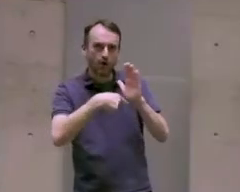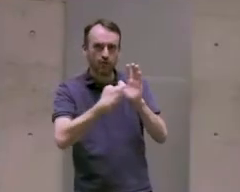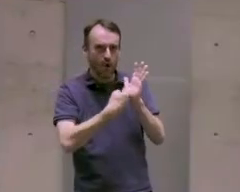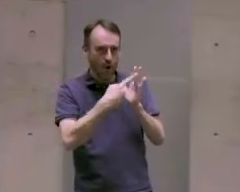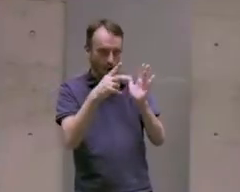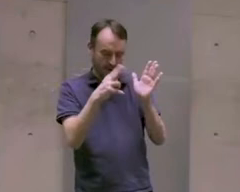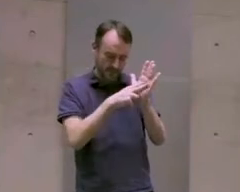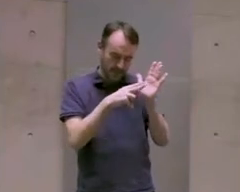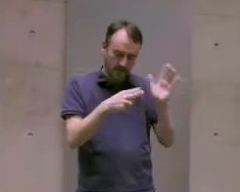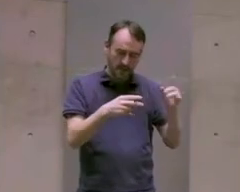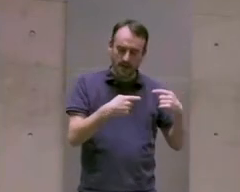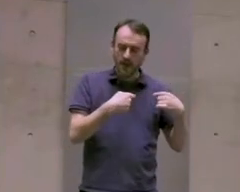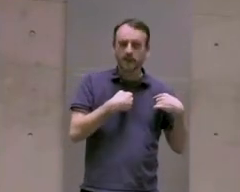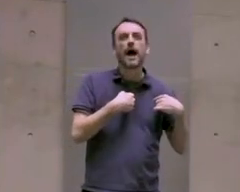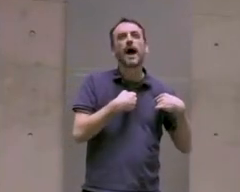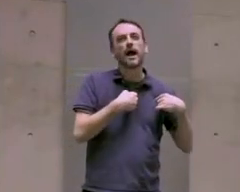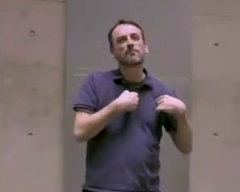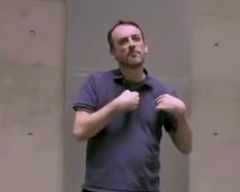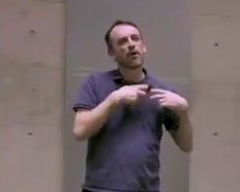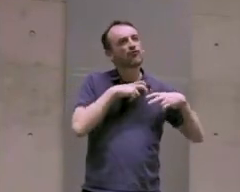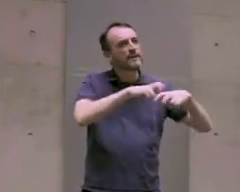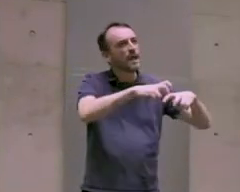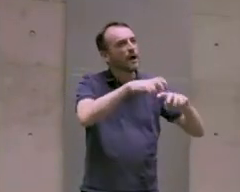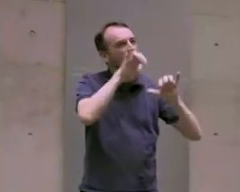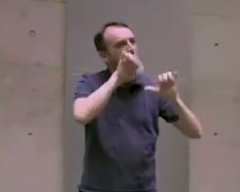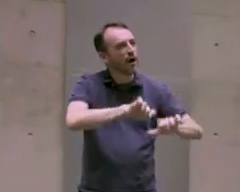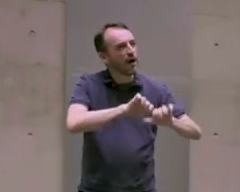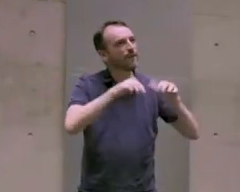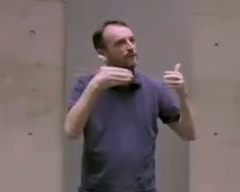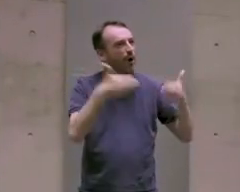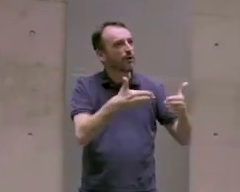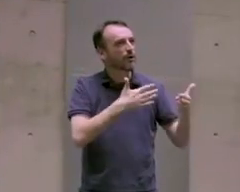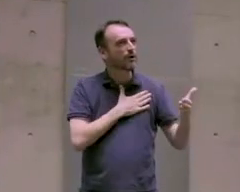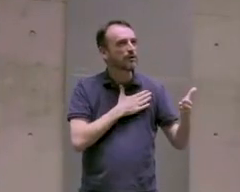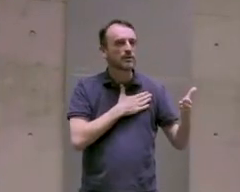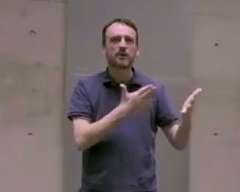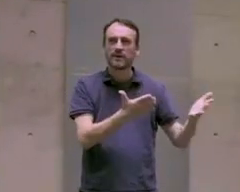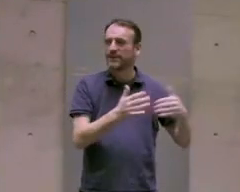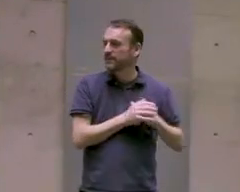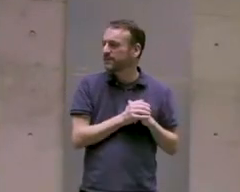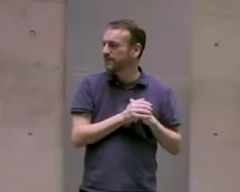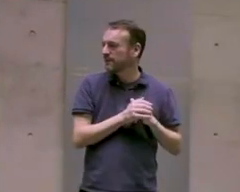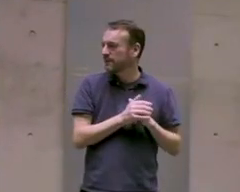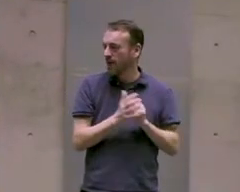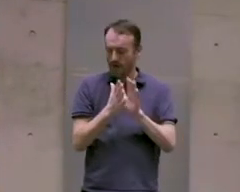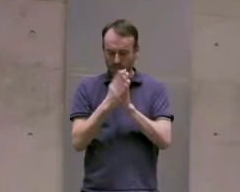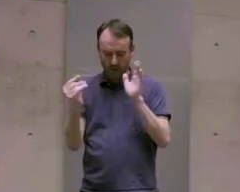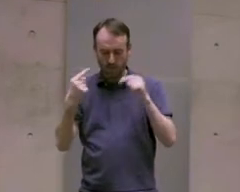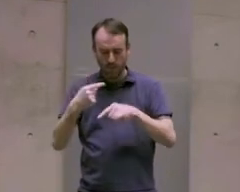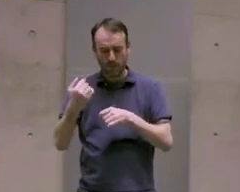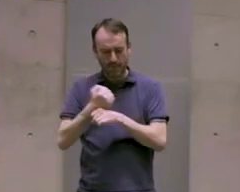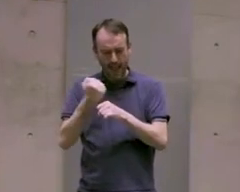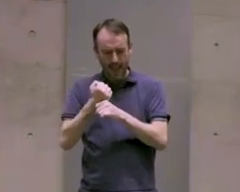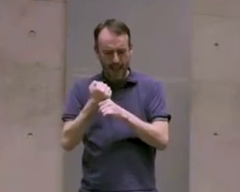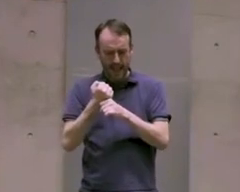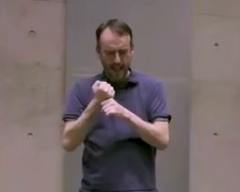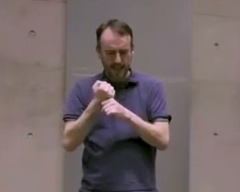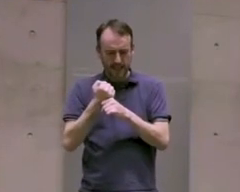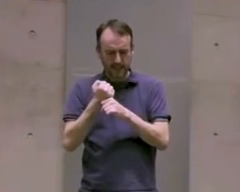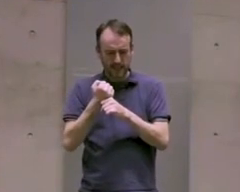I'm a big research-focused person anyway, so like, so Quarantine Circular, for example, we made in, I think that came